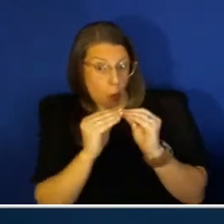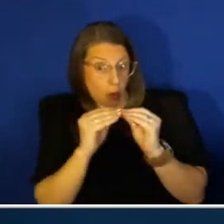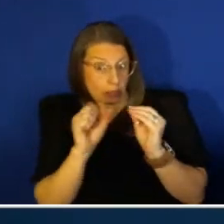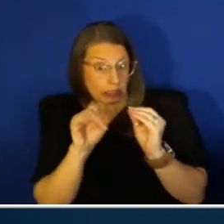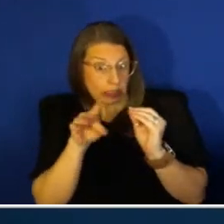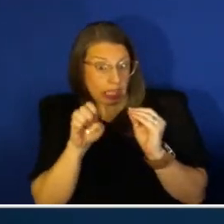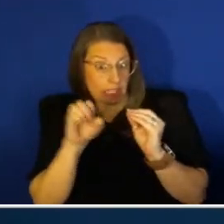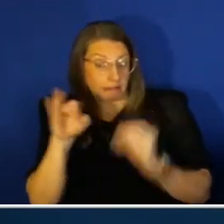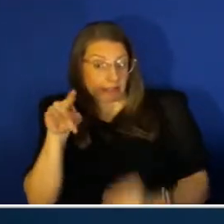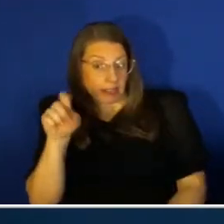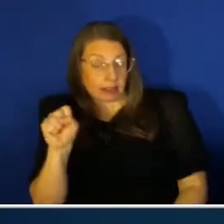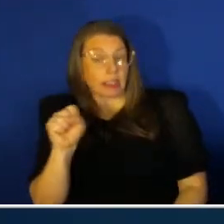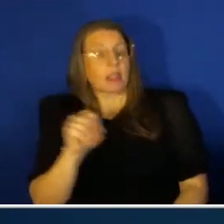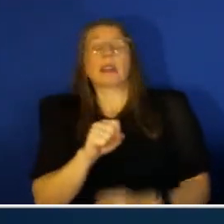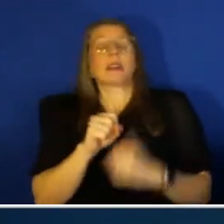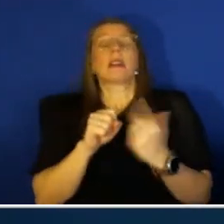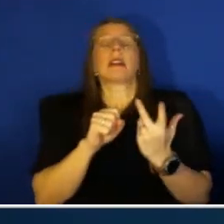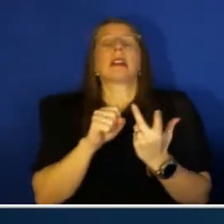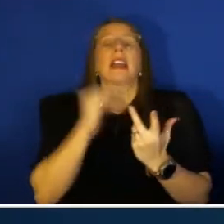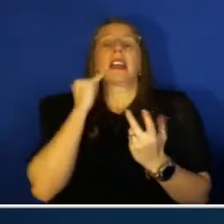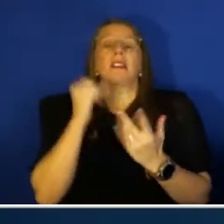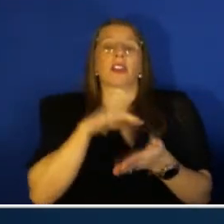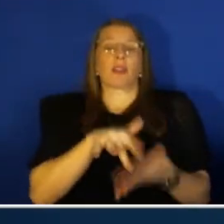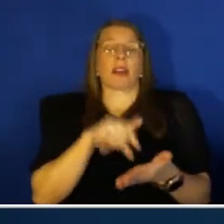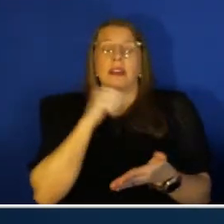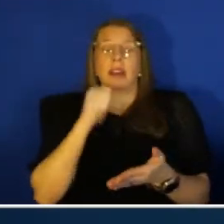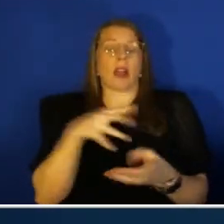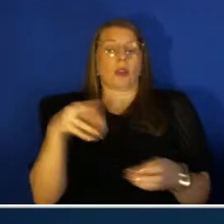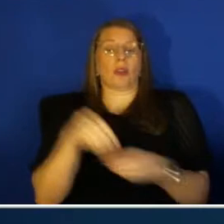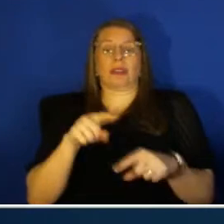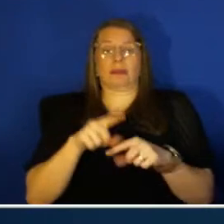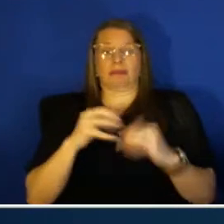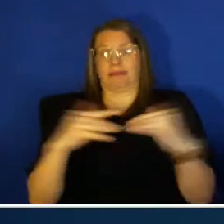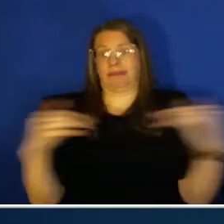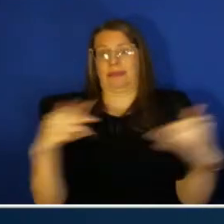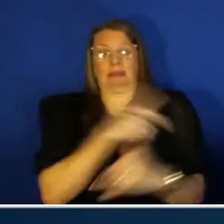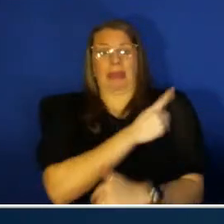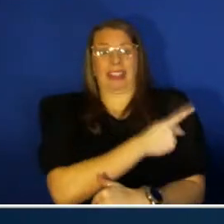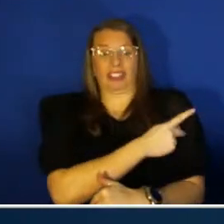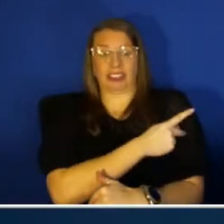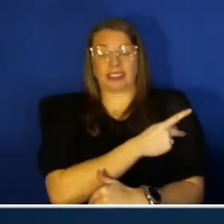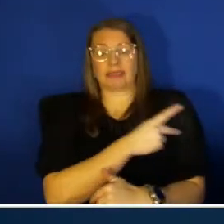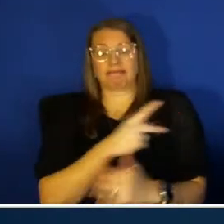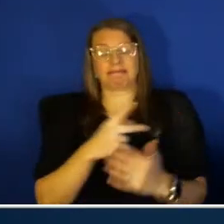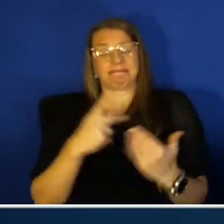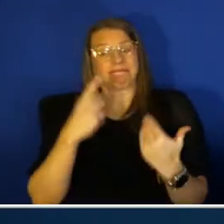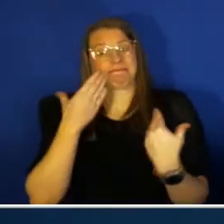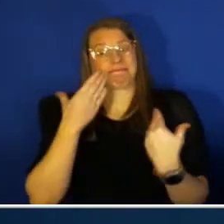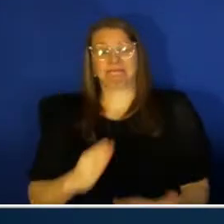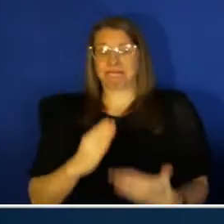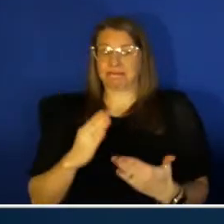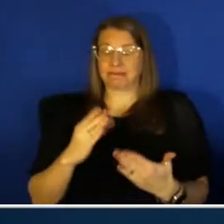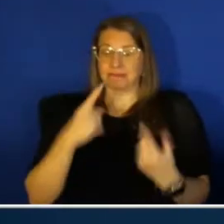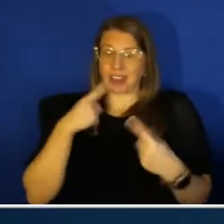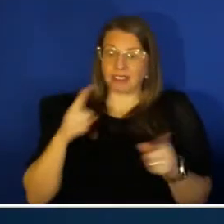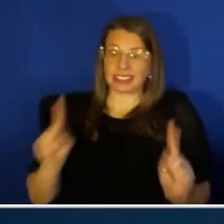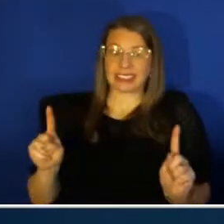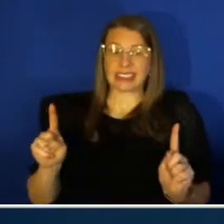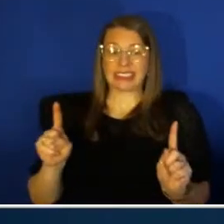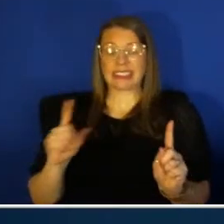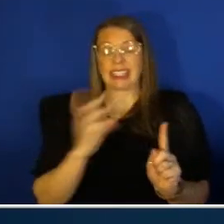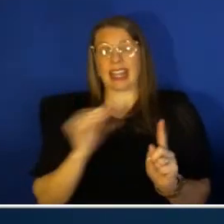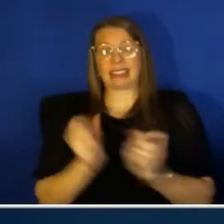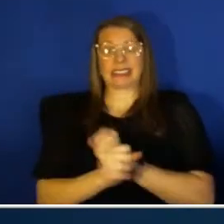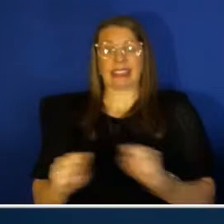don't include all patients, all different types of patients, then we don't really know the efficacy and the